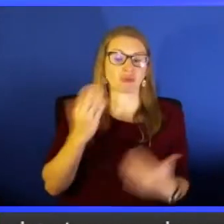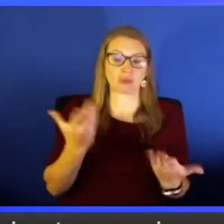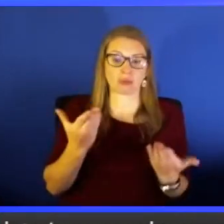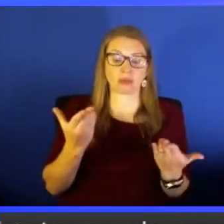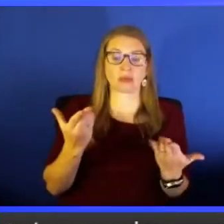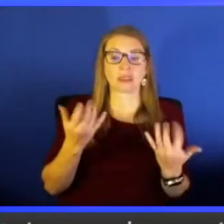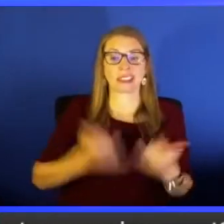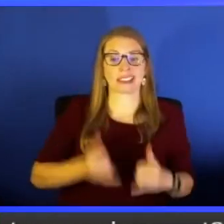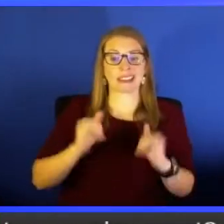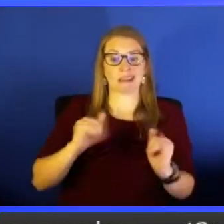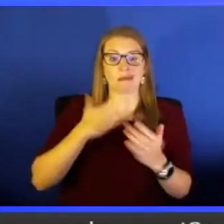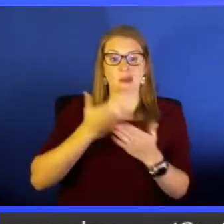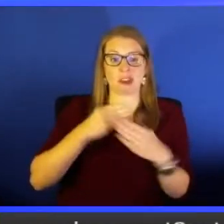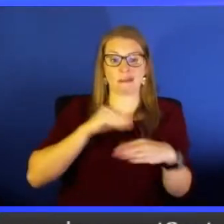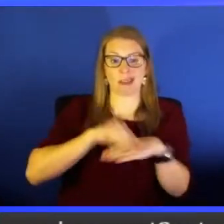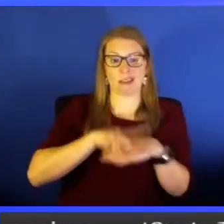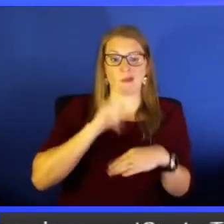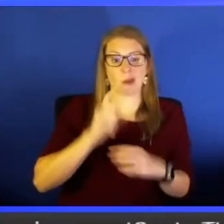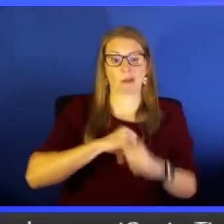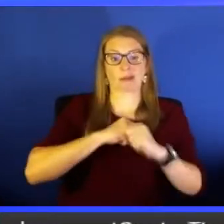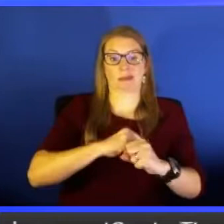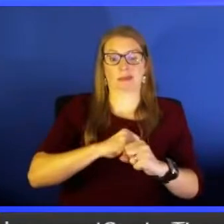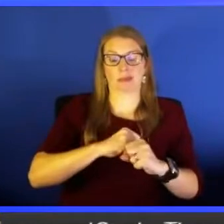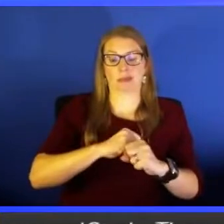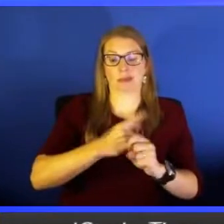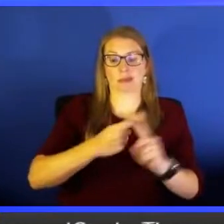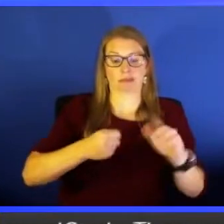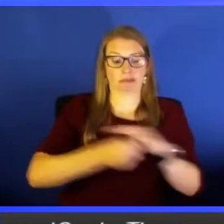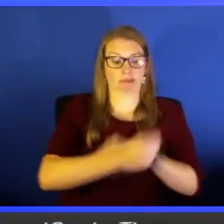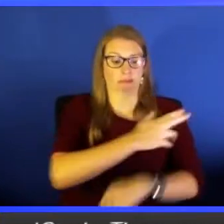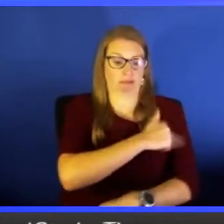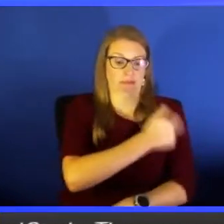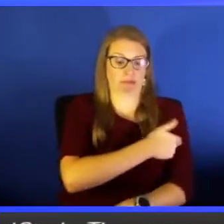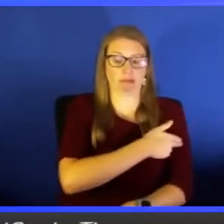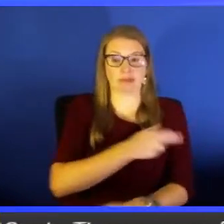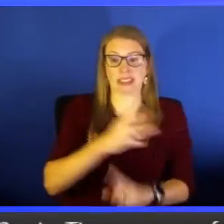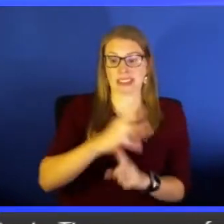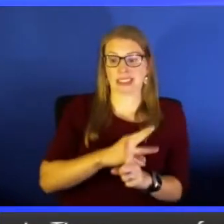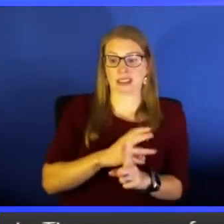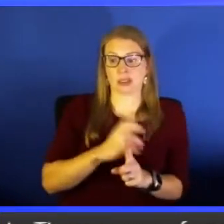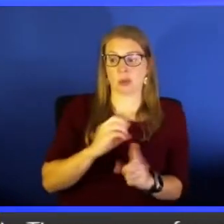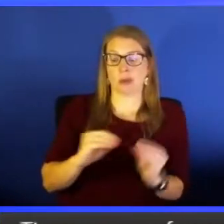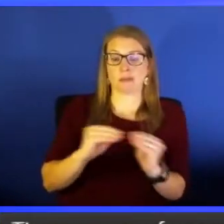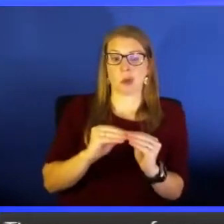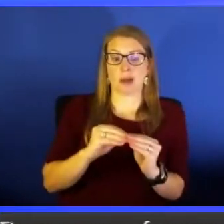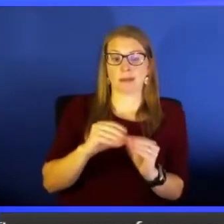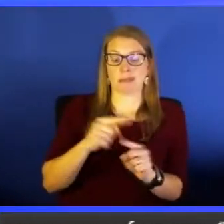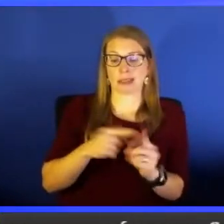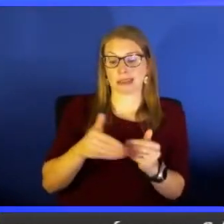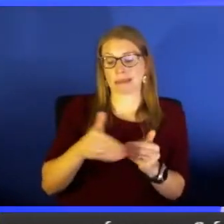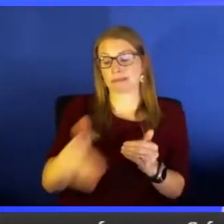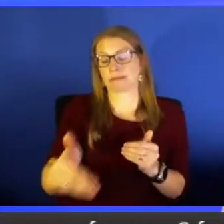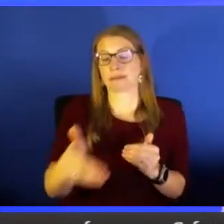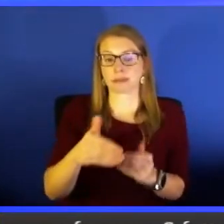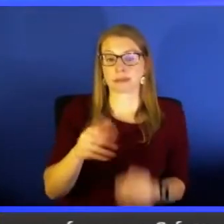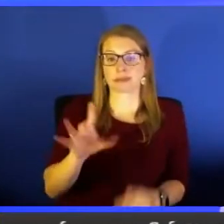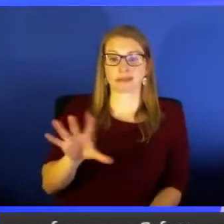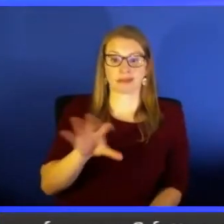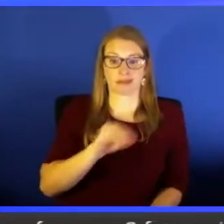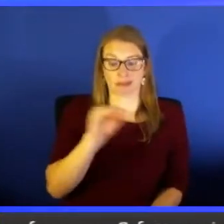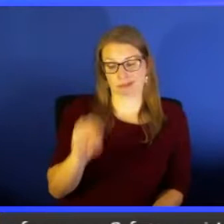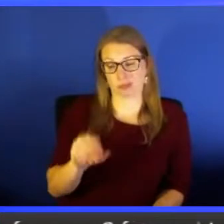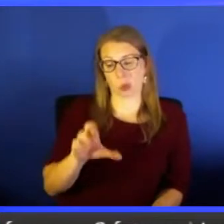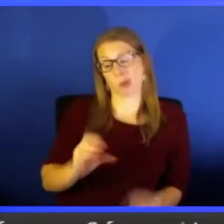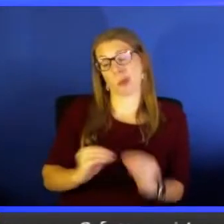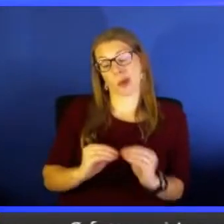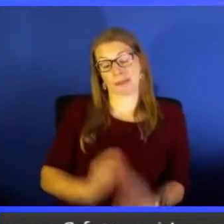effect for protection against going to the hospital, even 6 or more months out. This is 85% or more. So again,